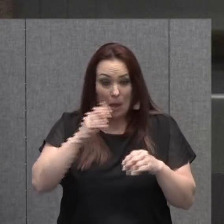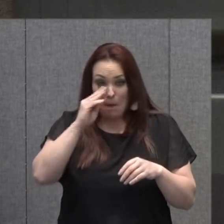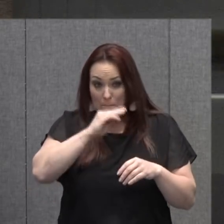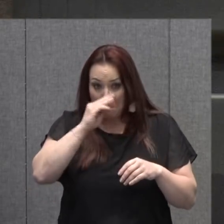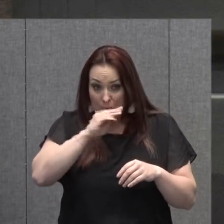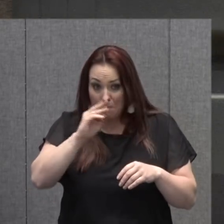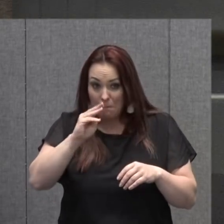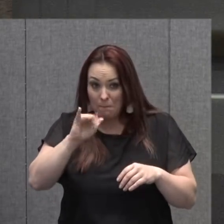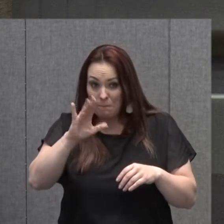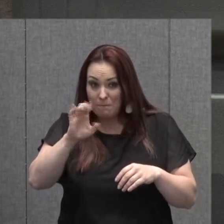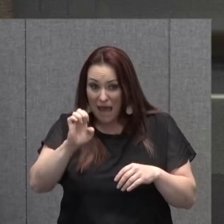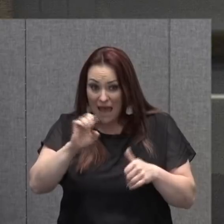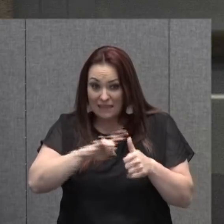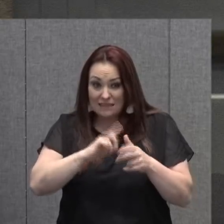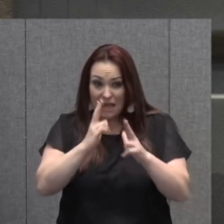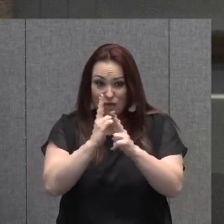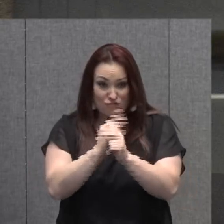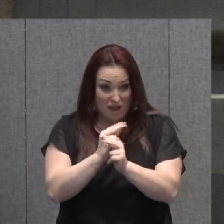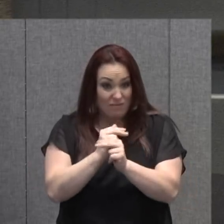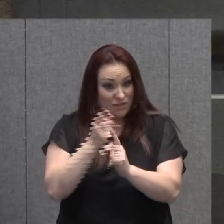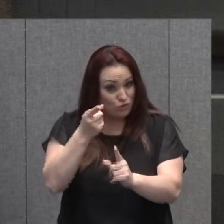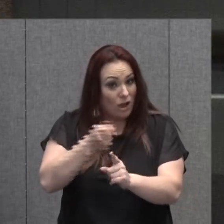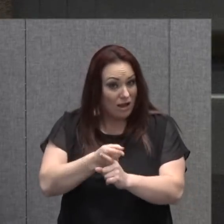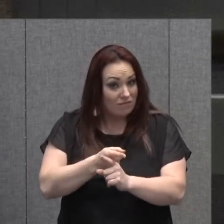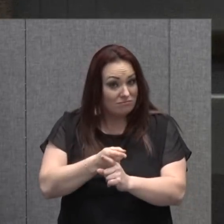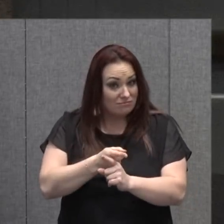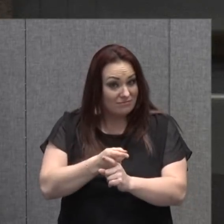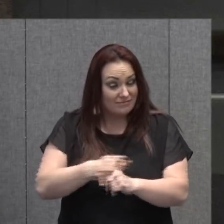is mice and rabbits.